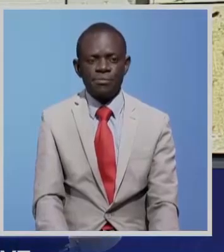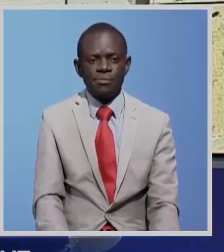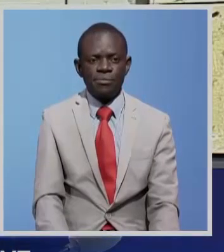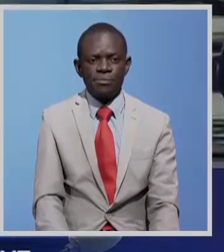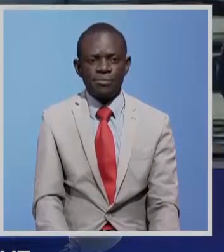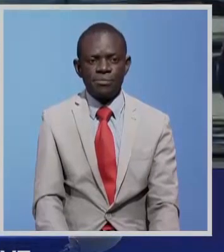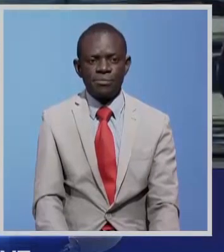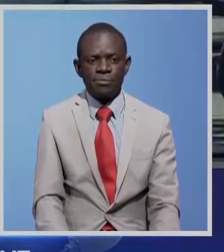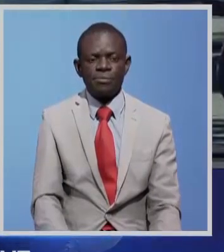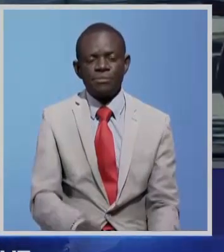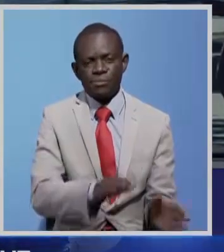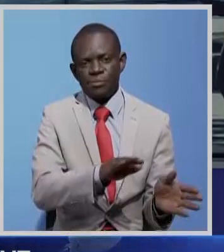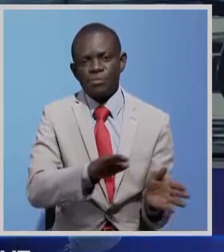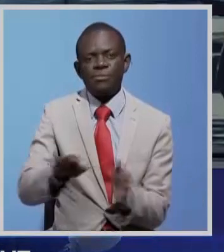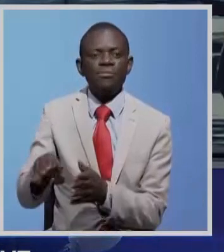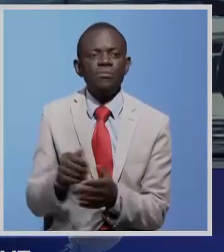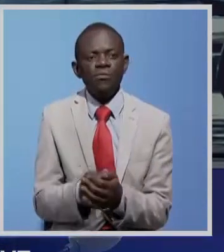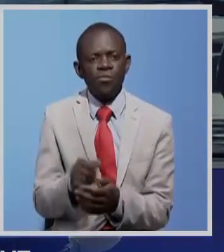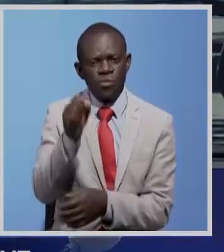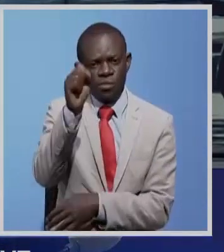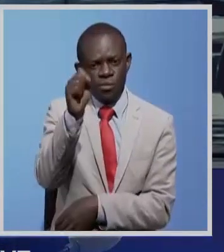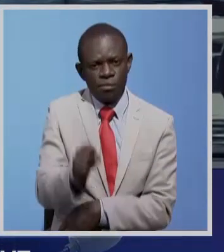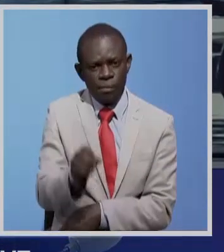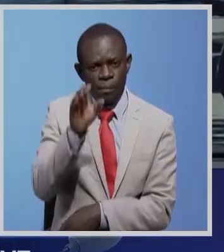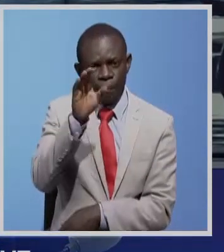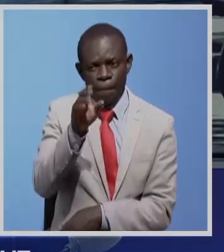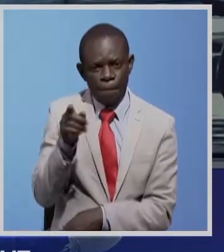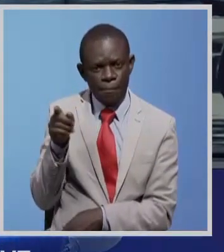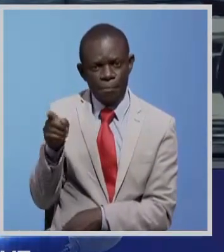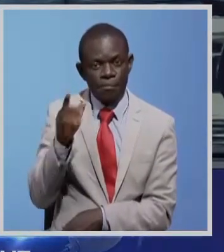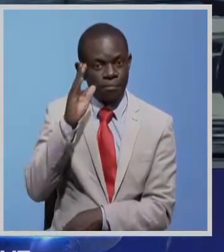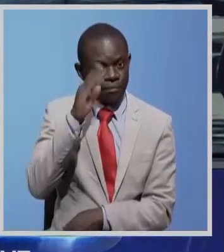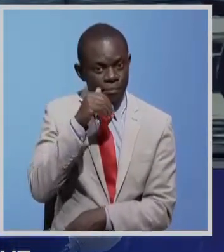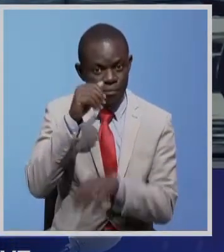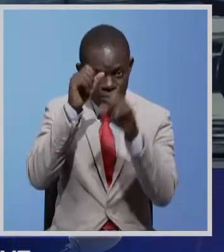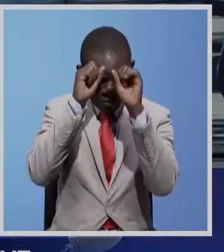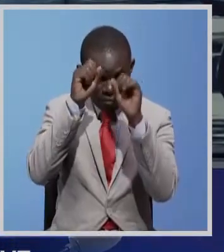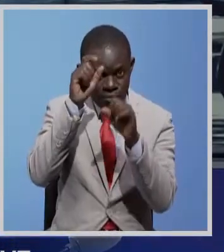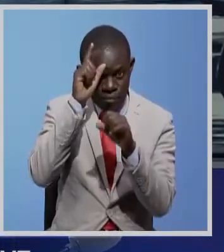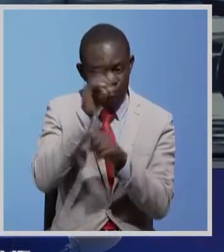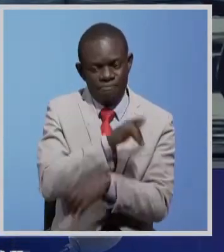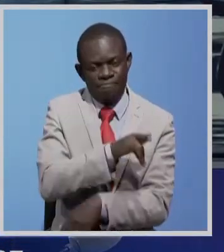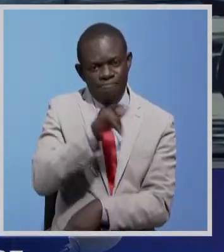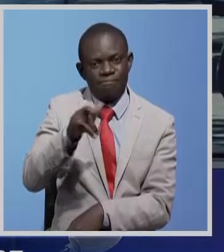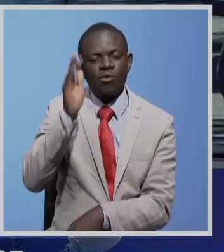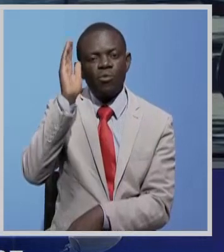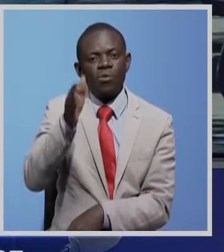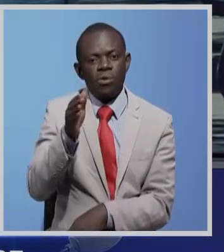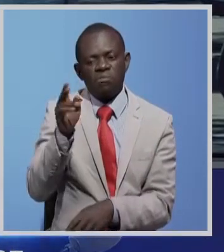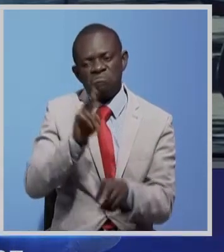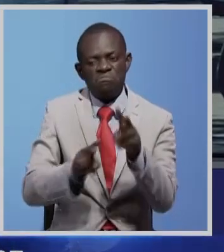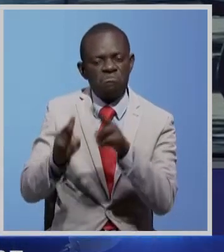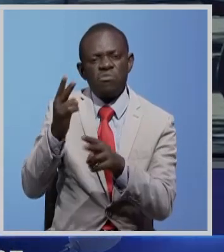President EDGAR LUNGU is tomorrow expected in Southern Province for a two-day working visit. Southern Province Minister Edifai Hamugale